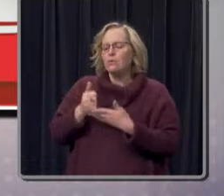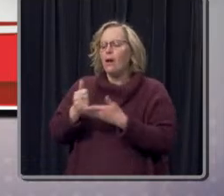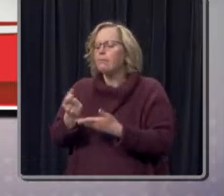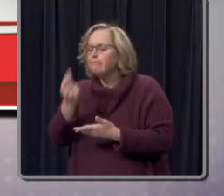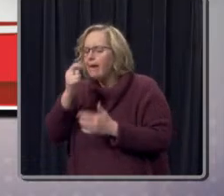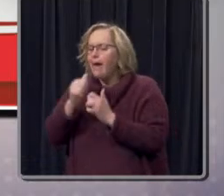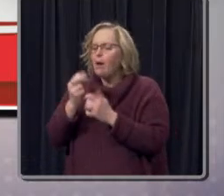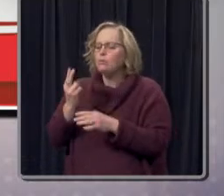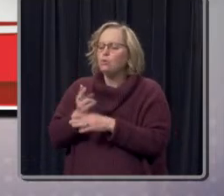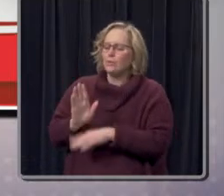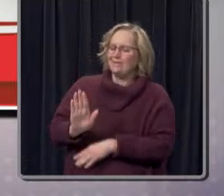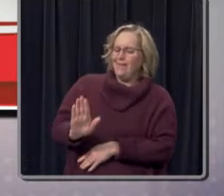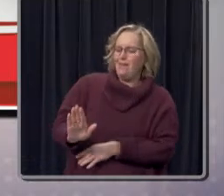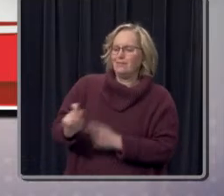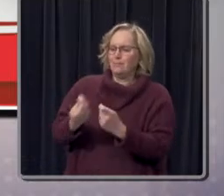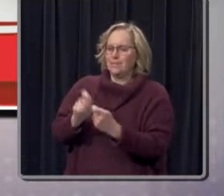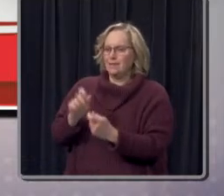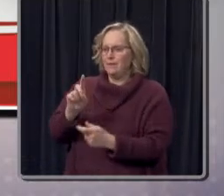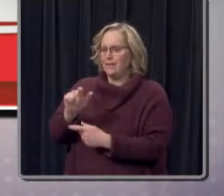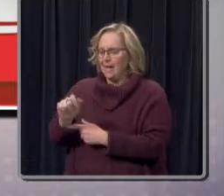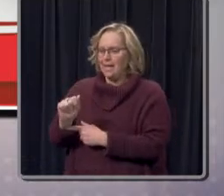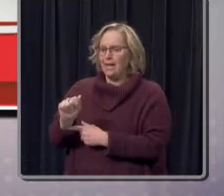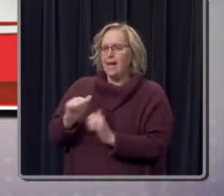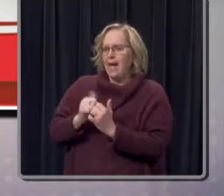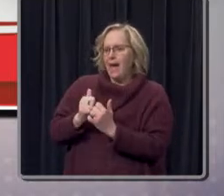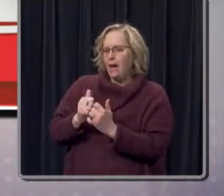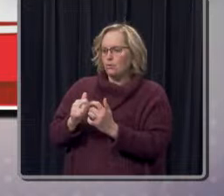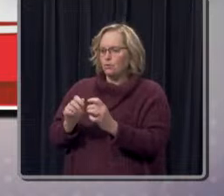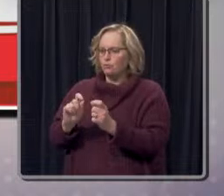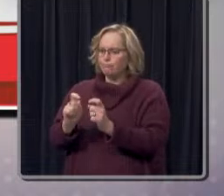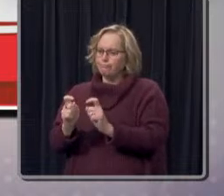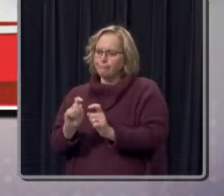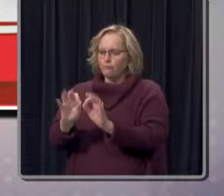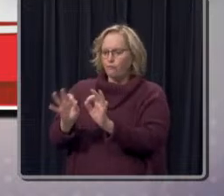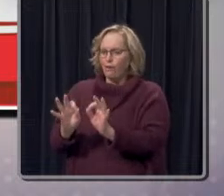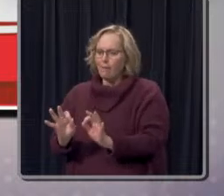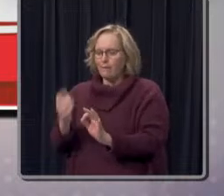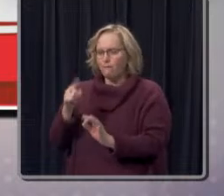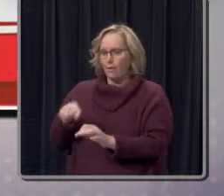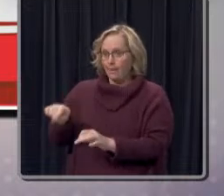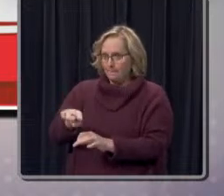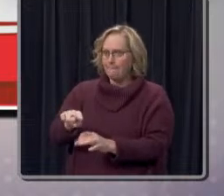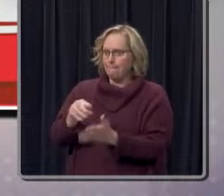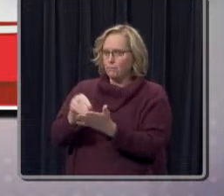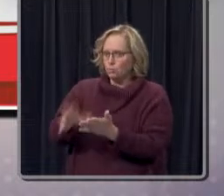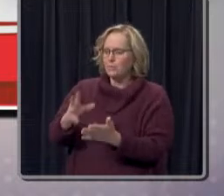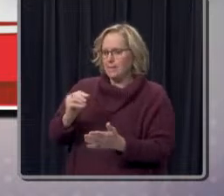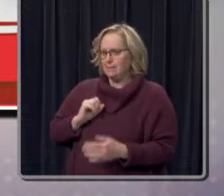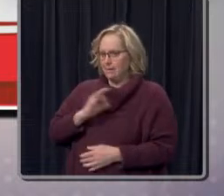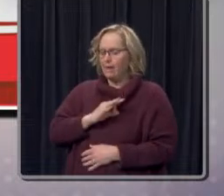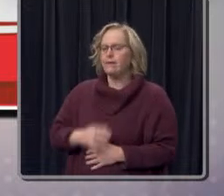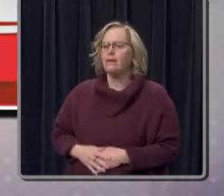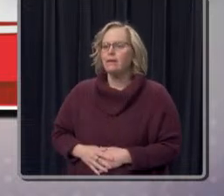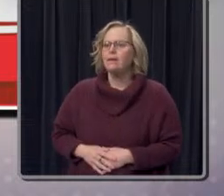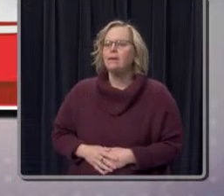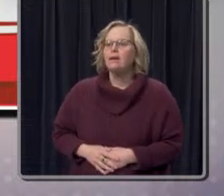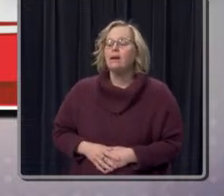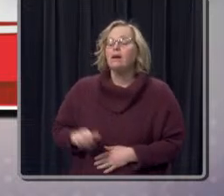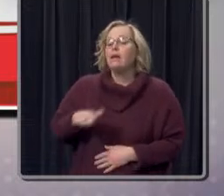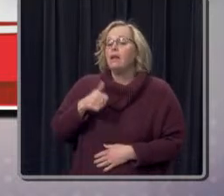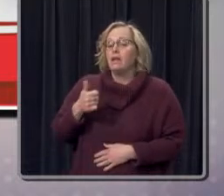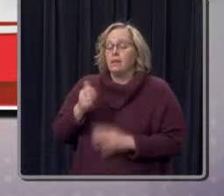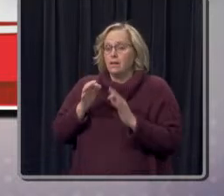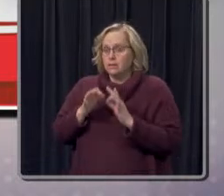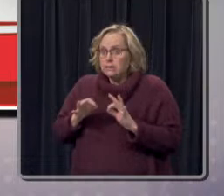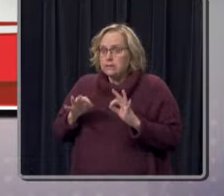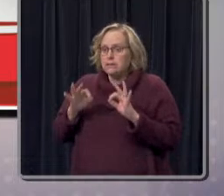and then how to come in and frame their work that they're going to be doing with their students and their staff. The other key piece that I